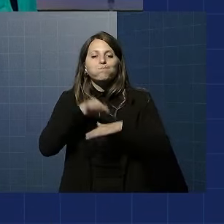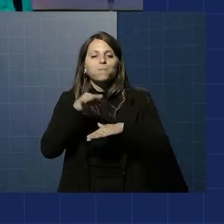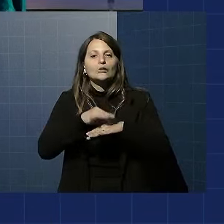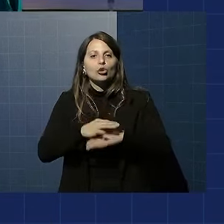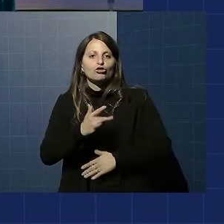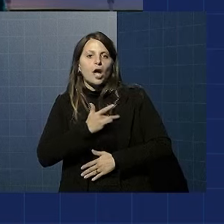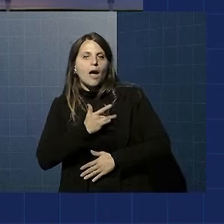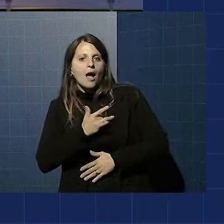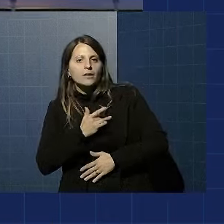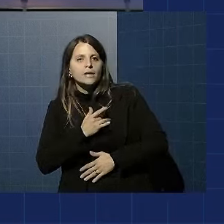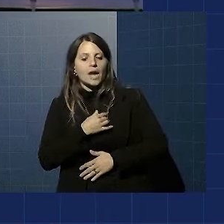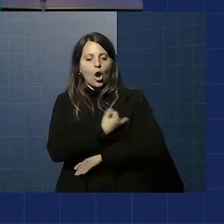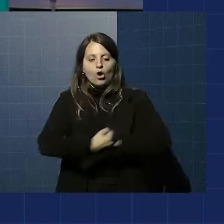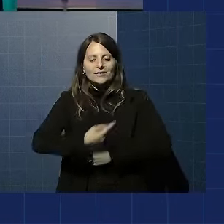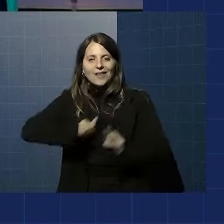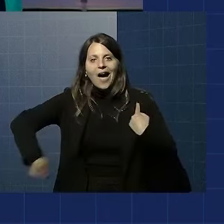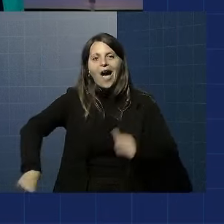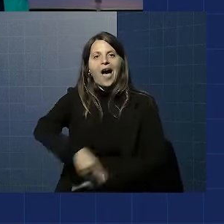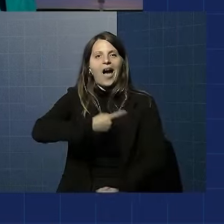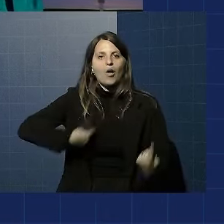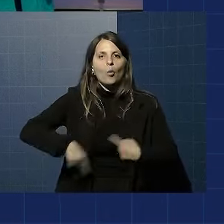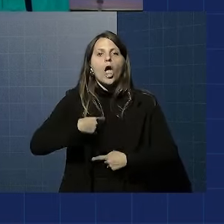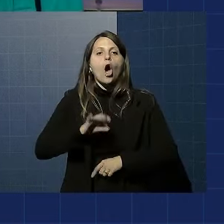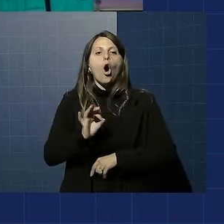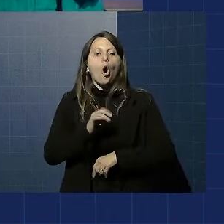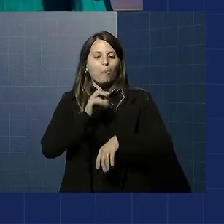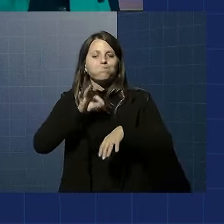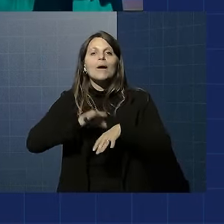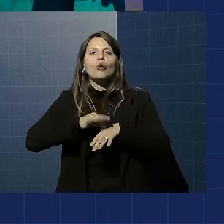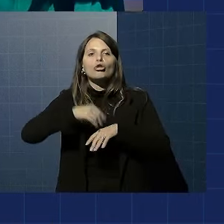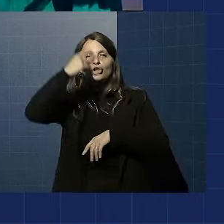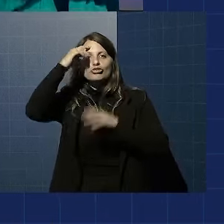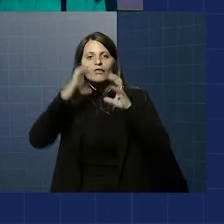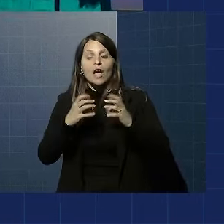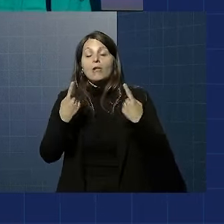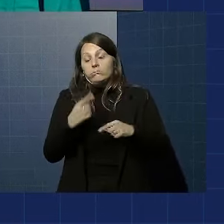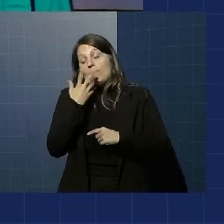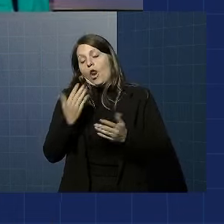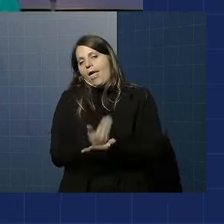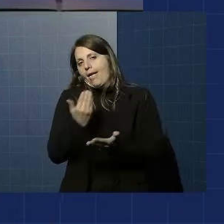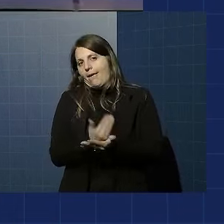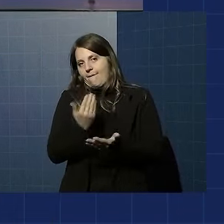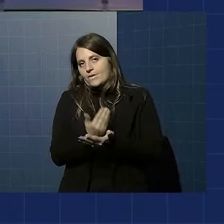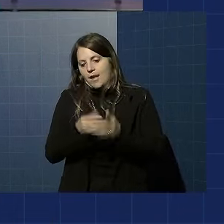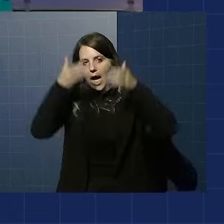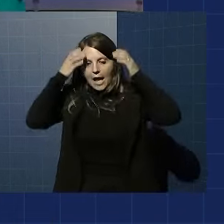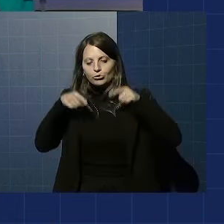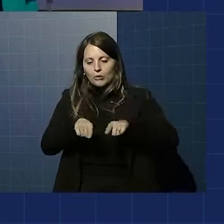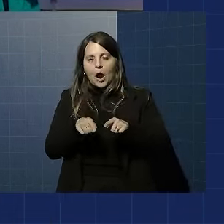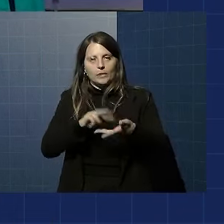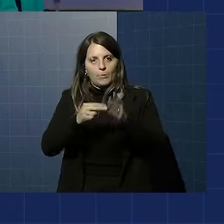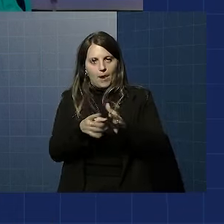is here, you can see this a little bit. I mentioned here on Earth, we are protected by that. So the Earth has an electromagnetic